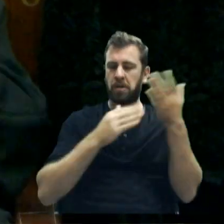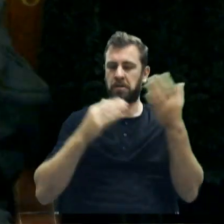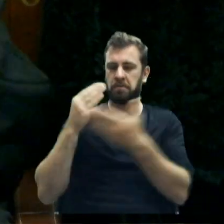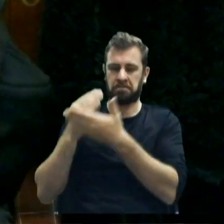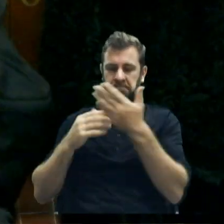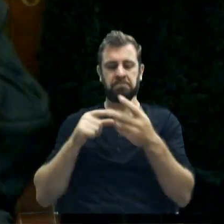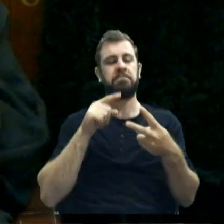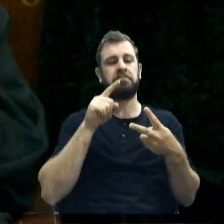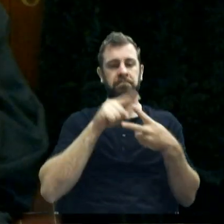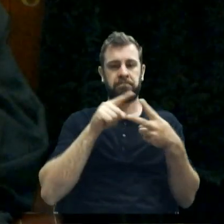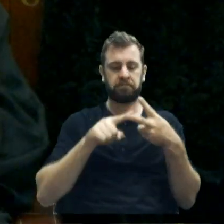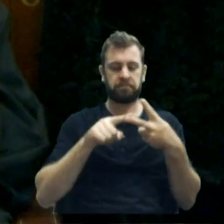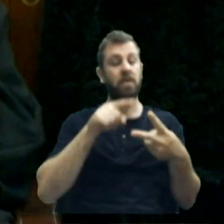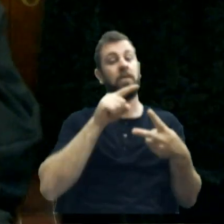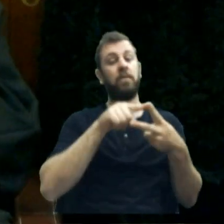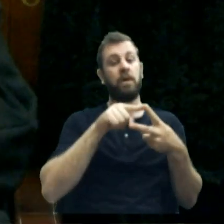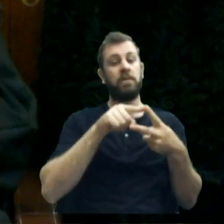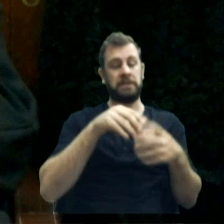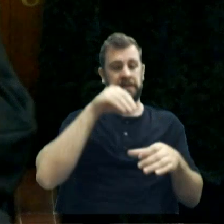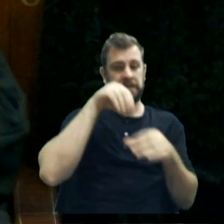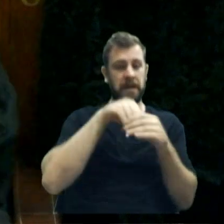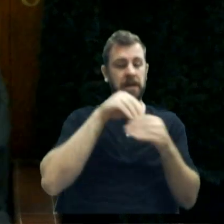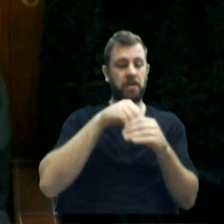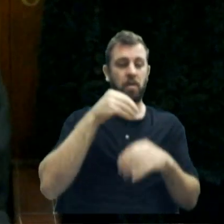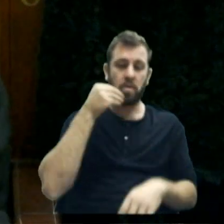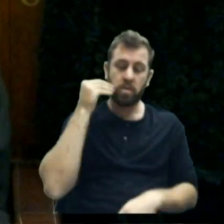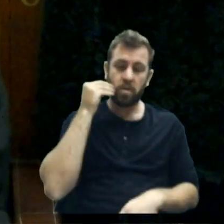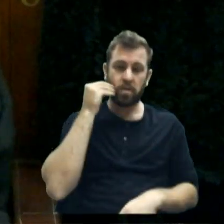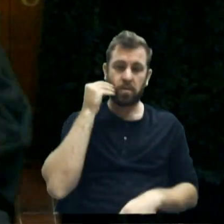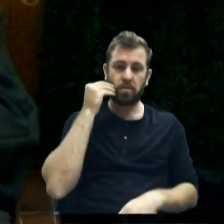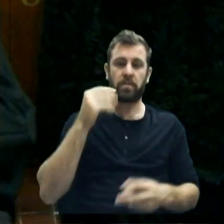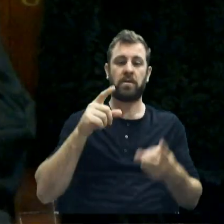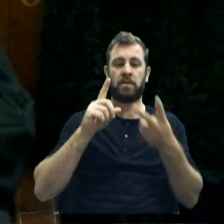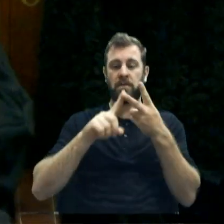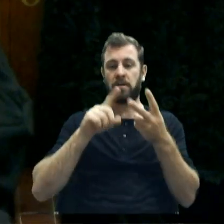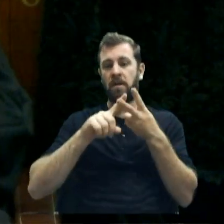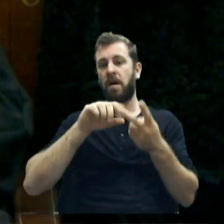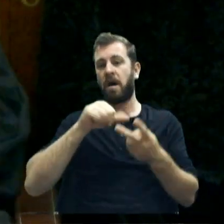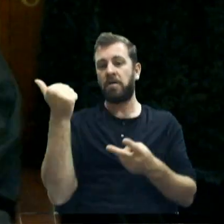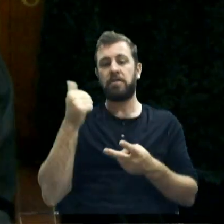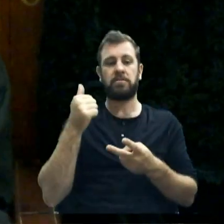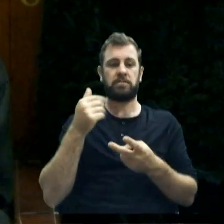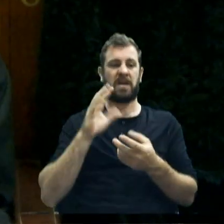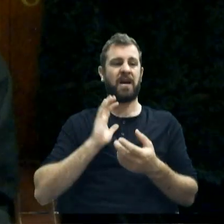is inside our homes, one is inside the circle of our influence.